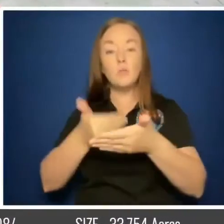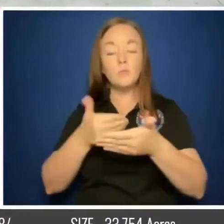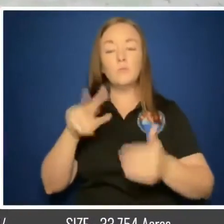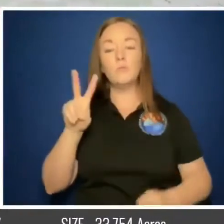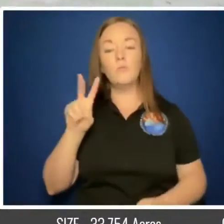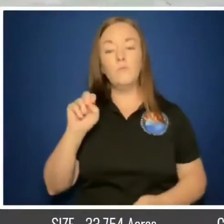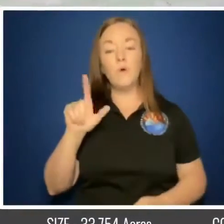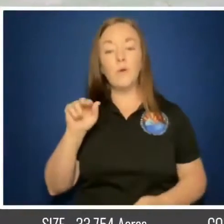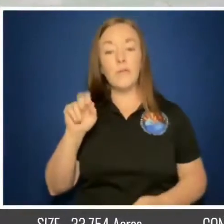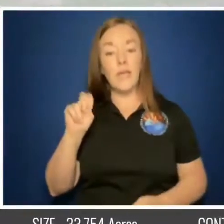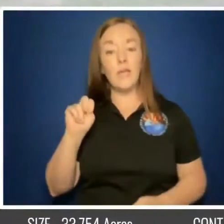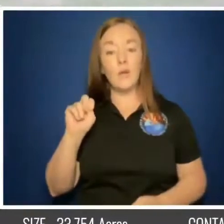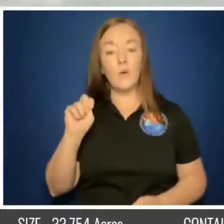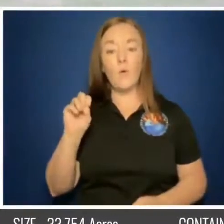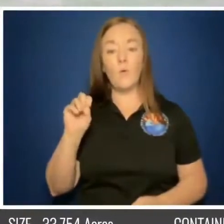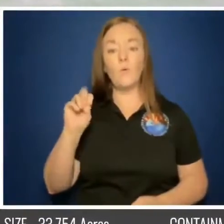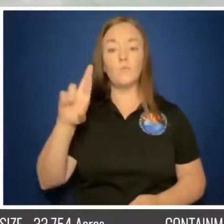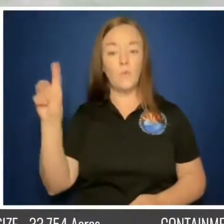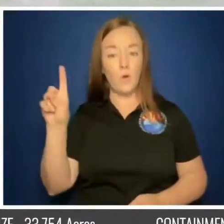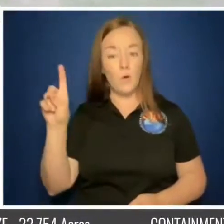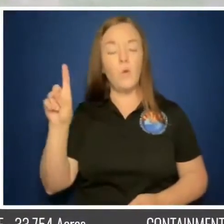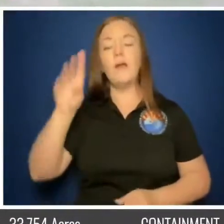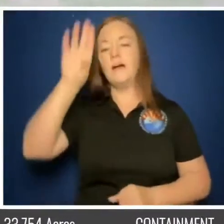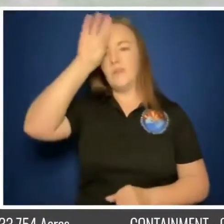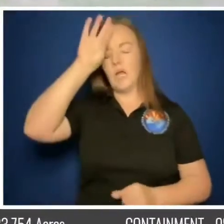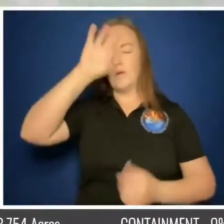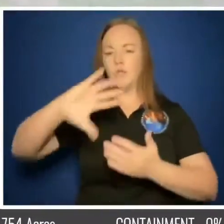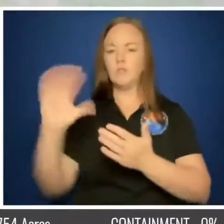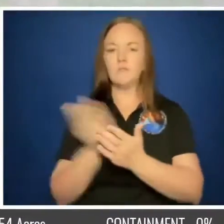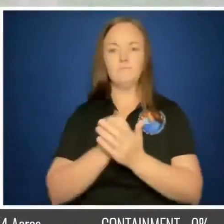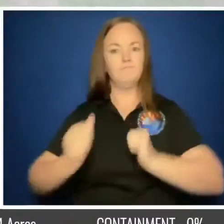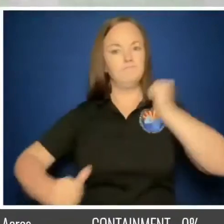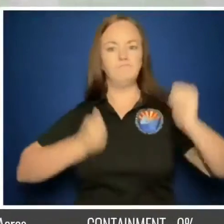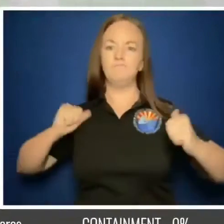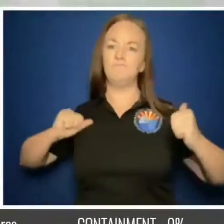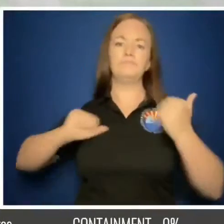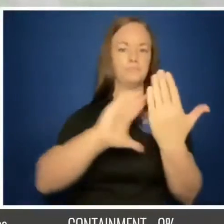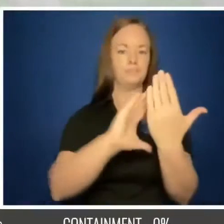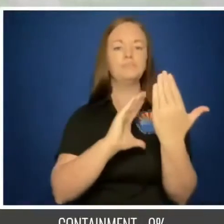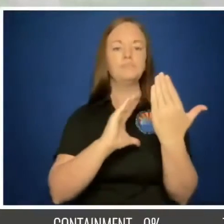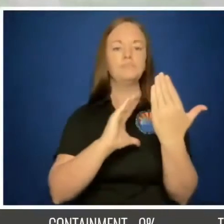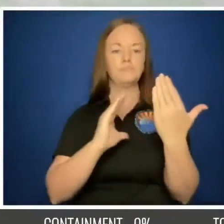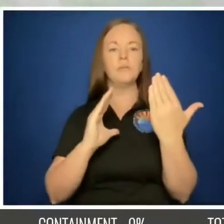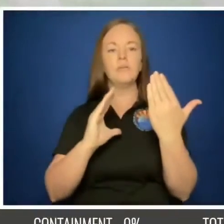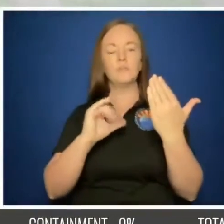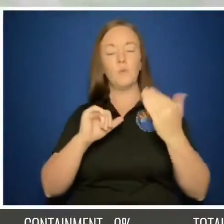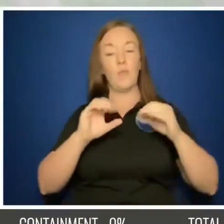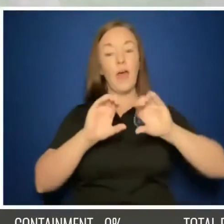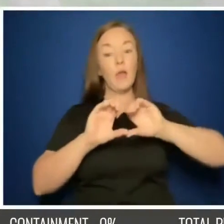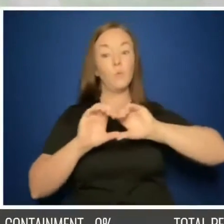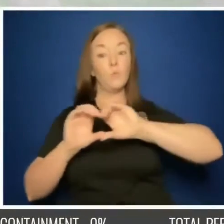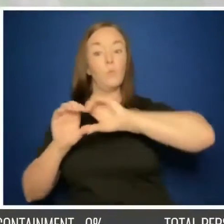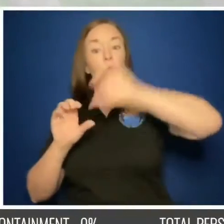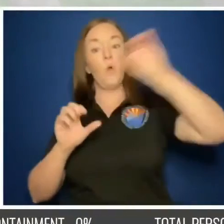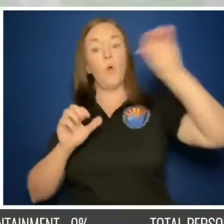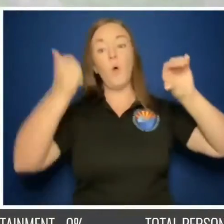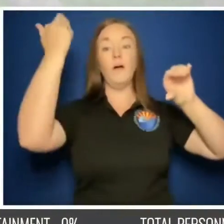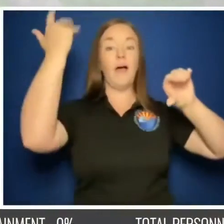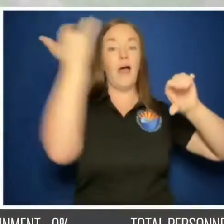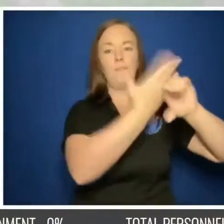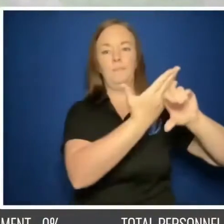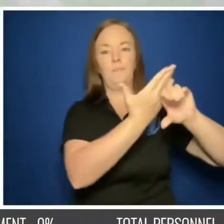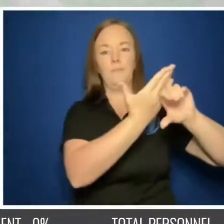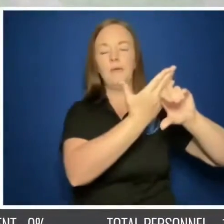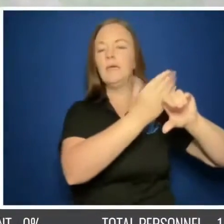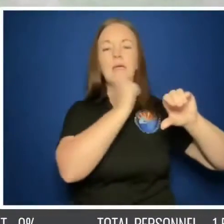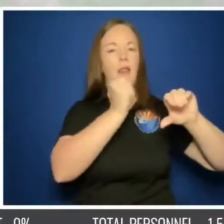take aggressive action to stop the fire along the Volcano Road currently it's holding. They've been